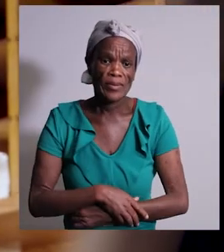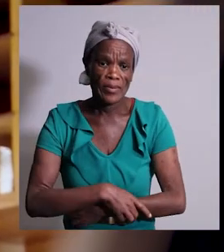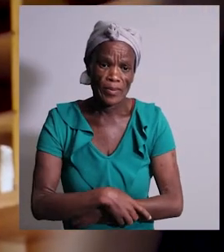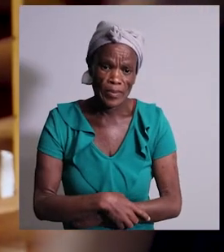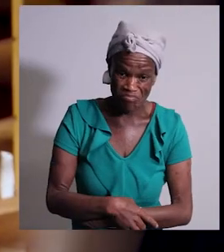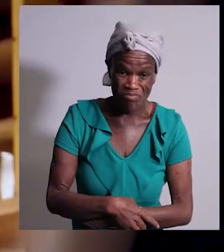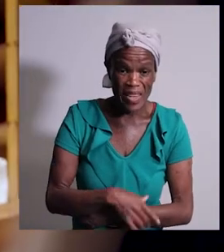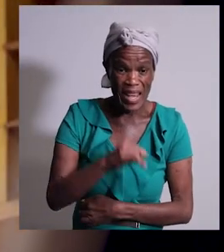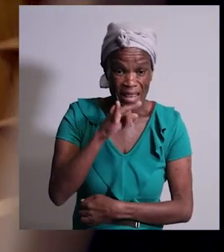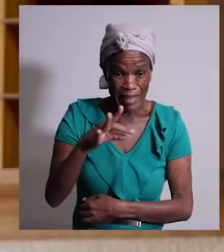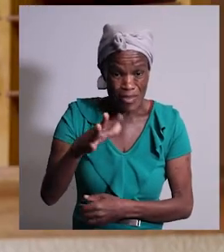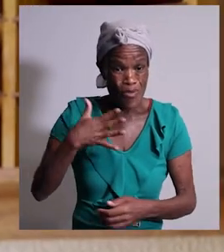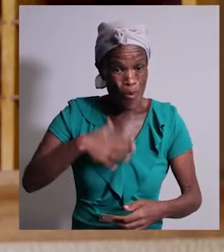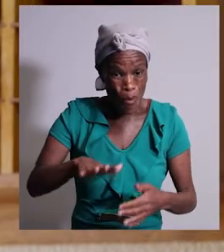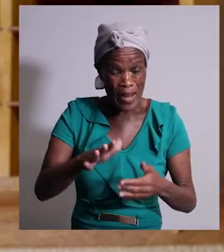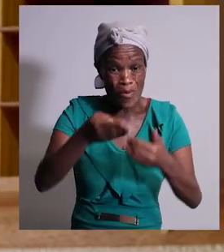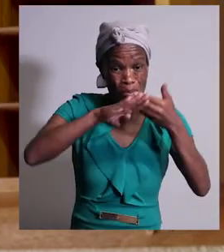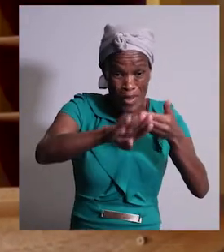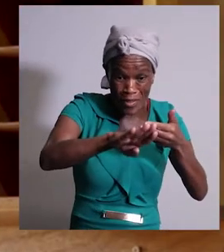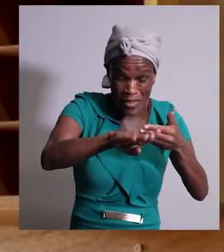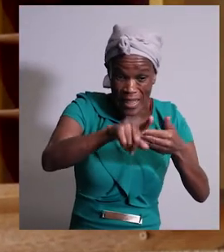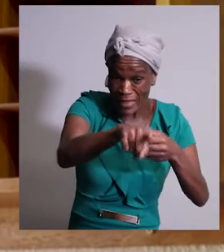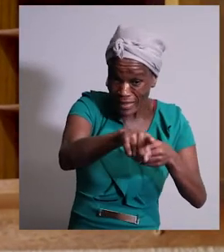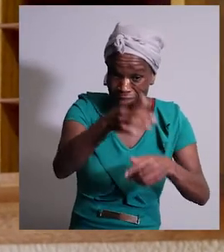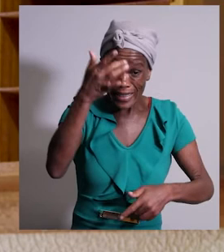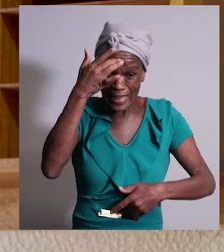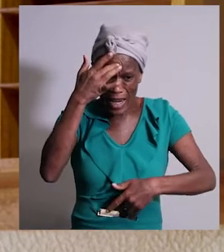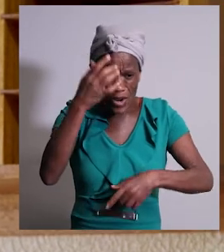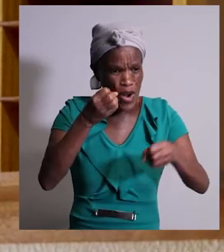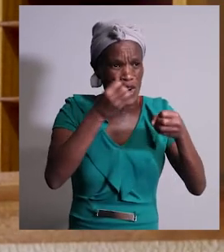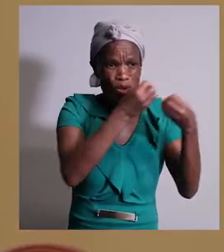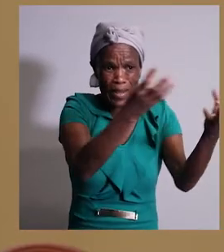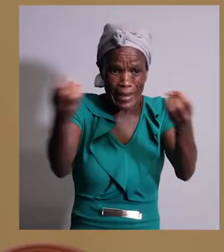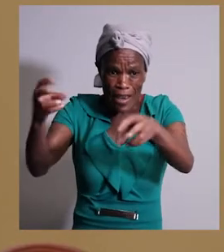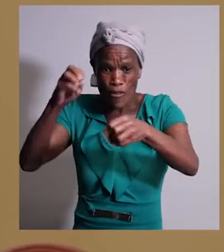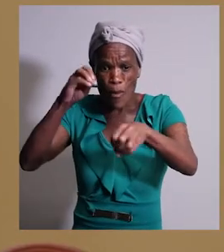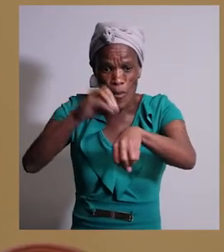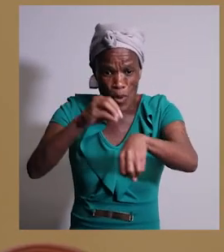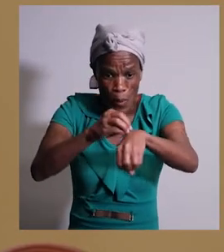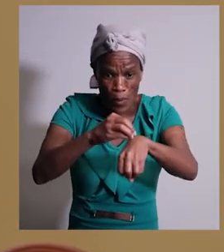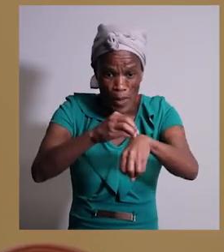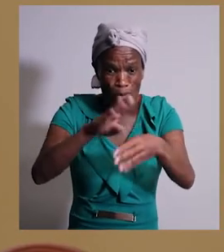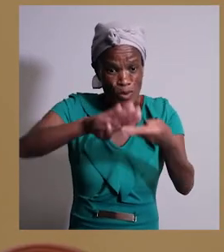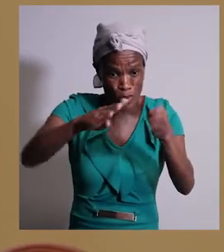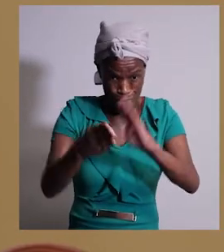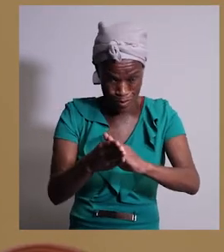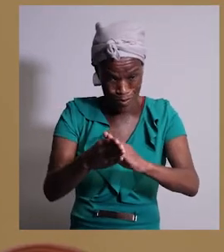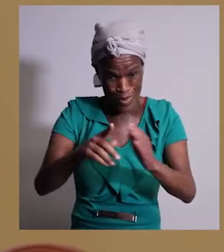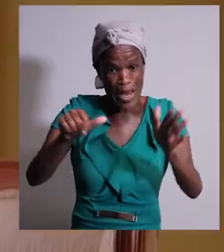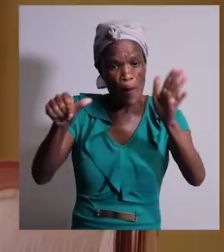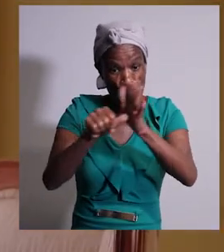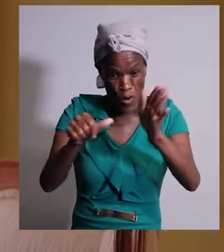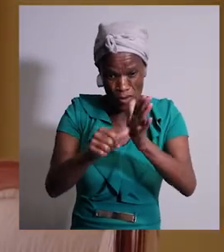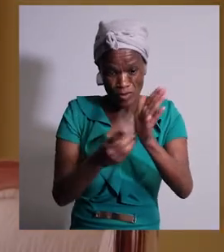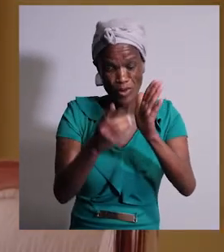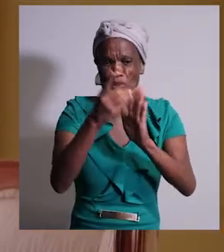In terms of preventing any disease from causing harm to you and society, one of the strategies is the development of vaccine.